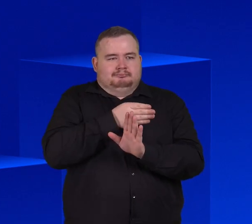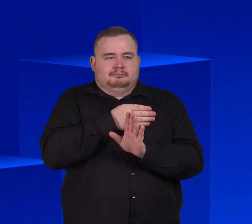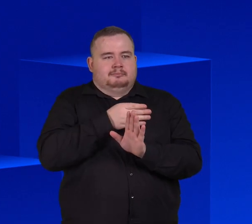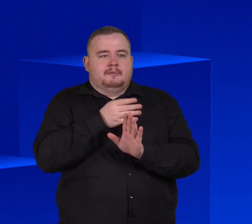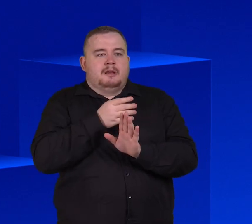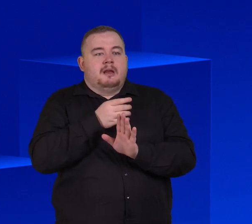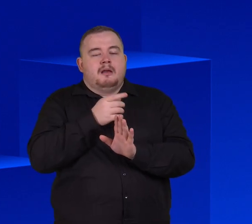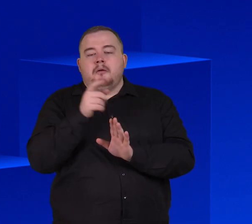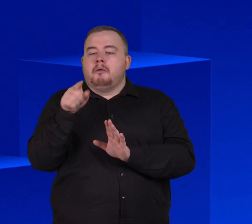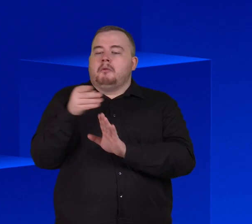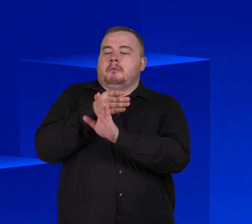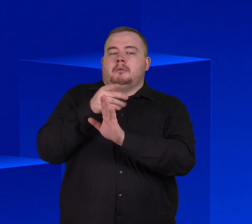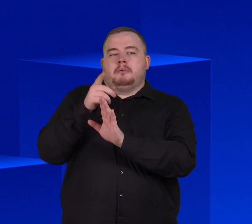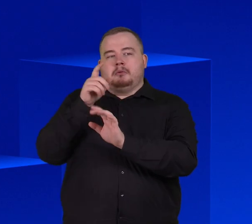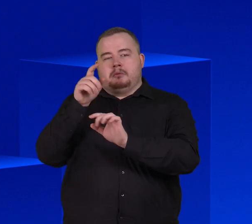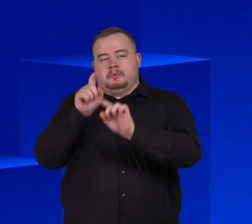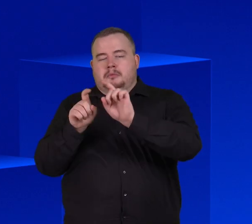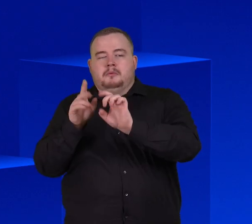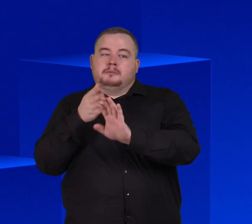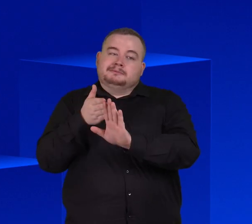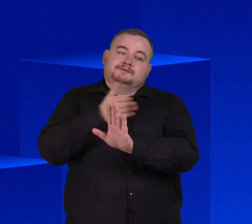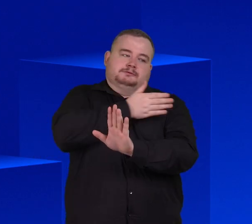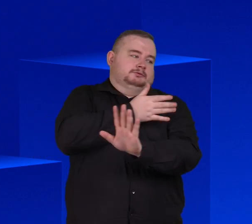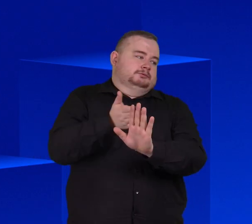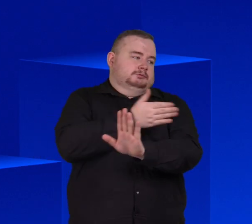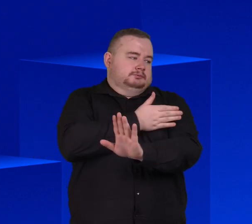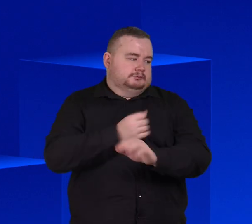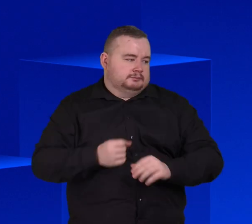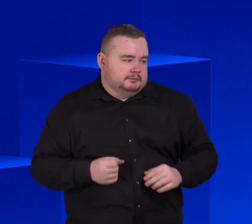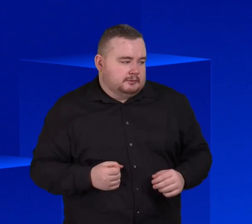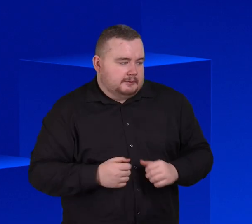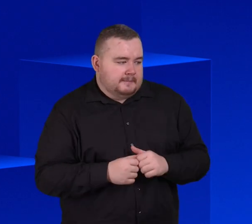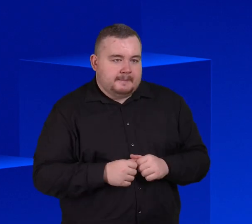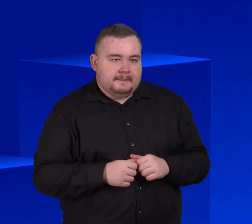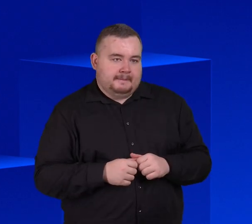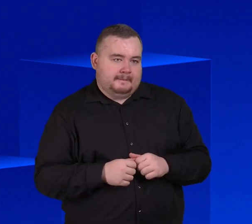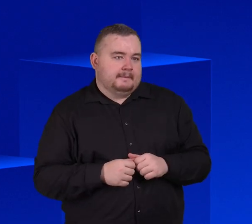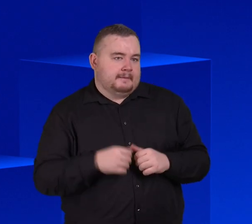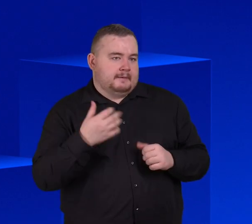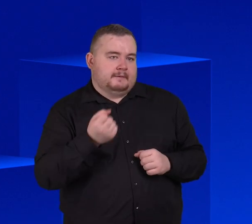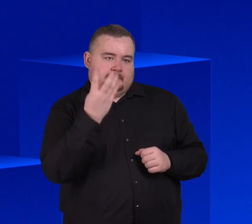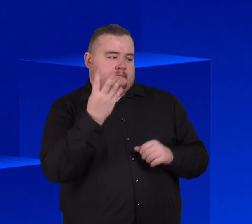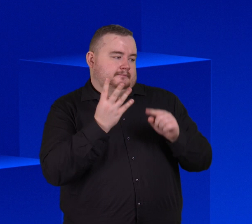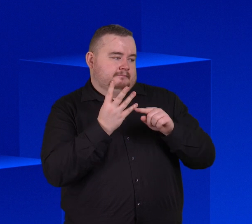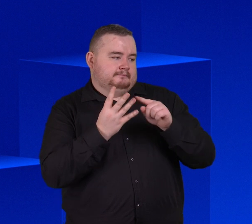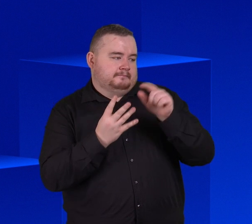the best. Michel Barnier, Danuta Hübner, Johannes Hahn, or Corina Cretu.